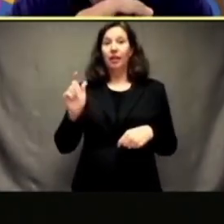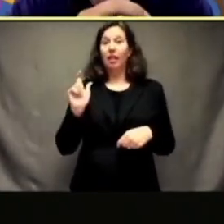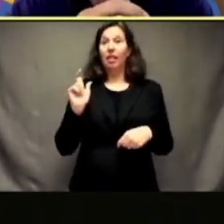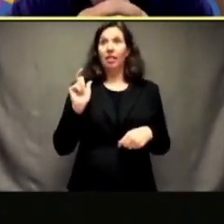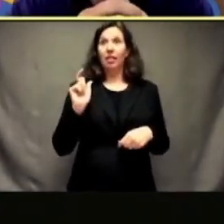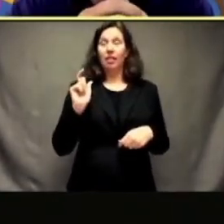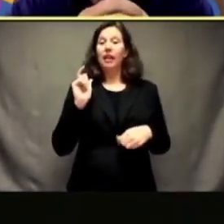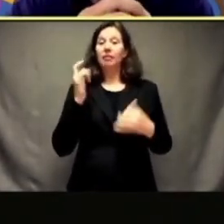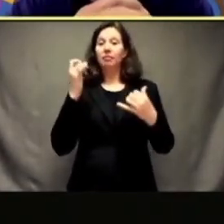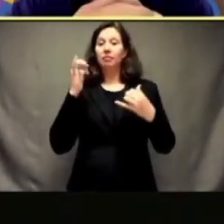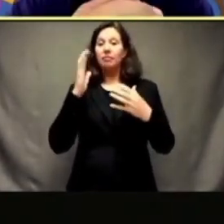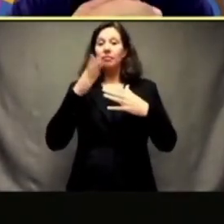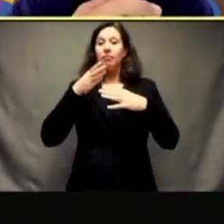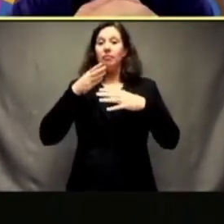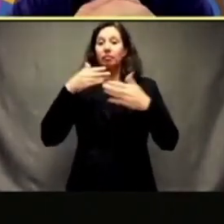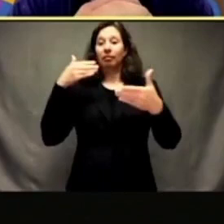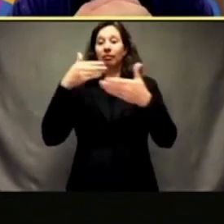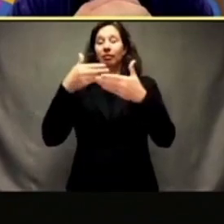showing.